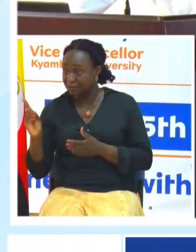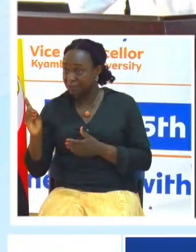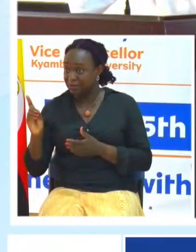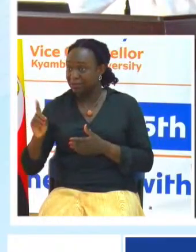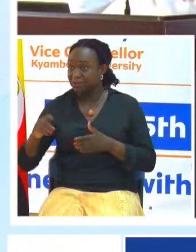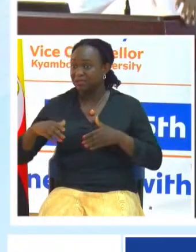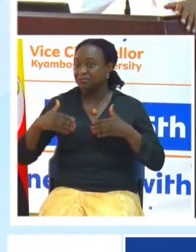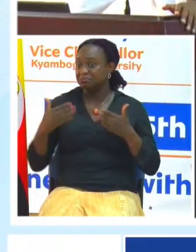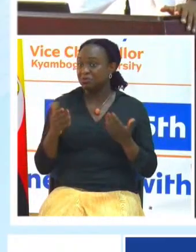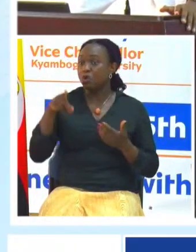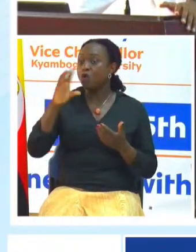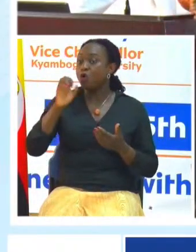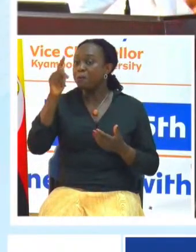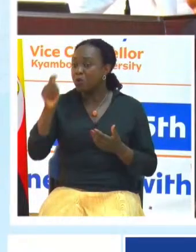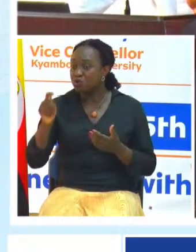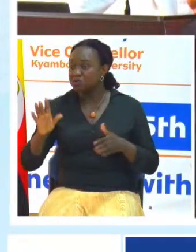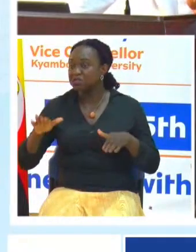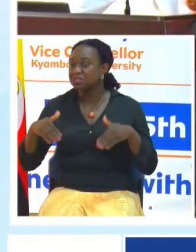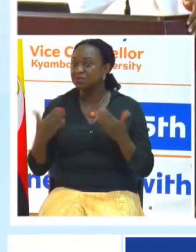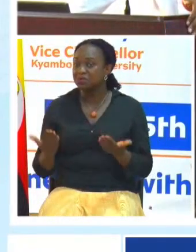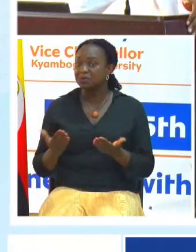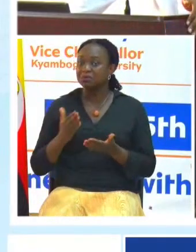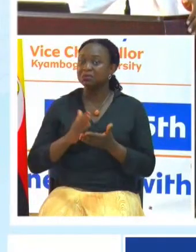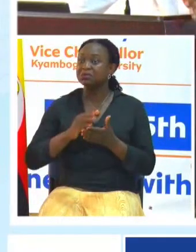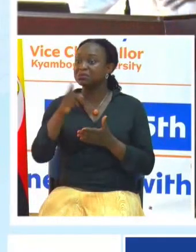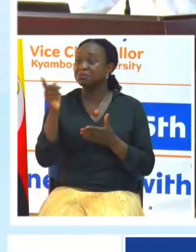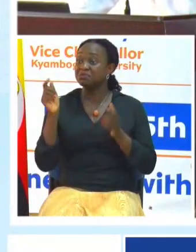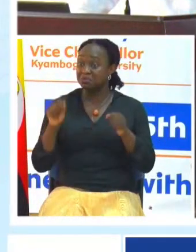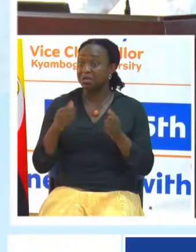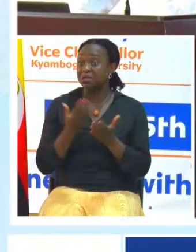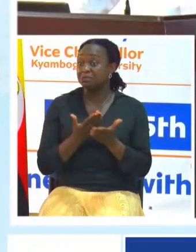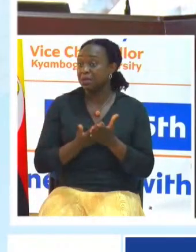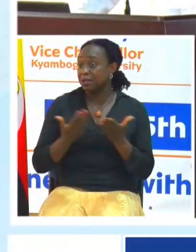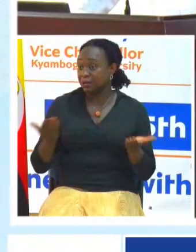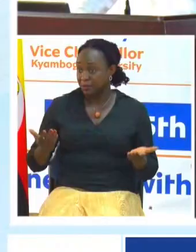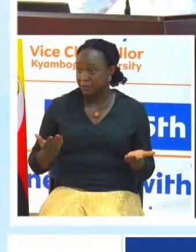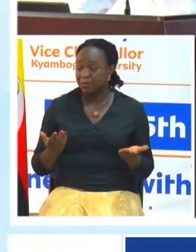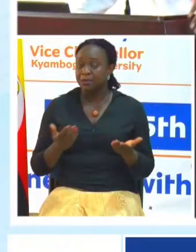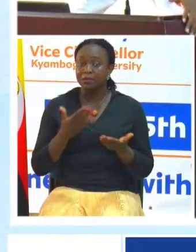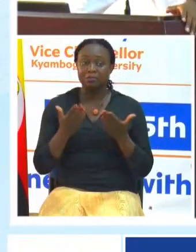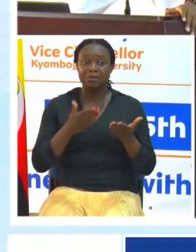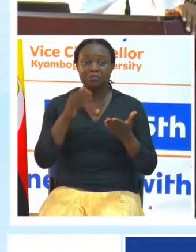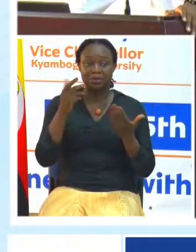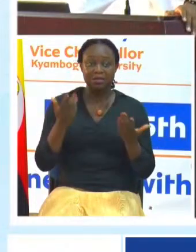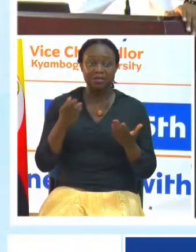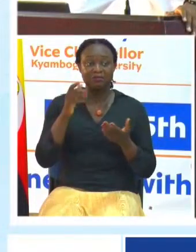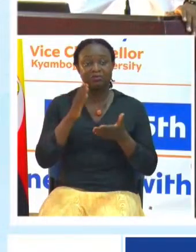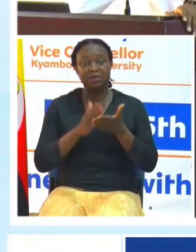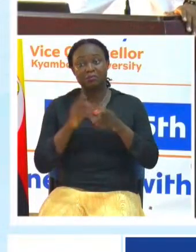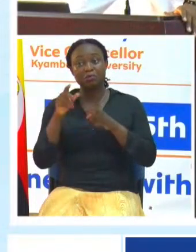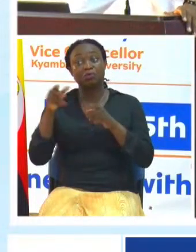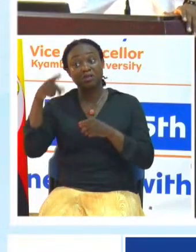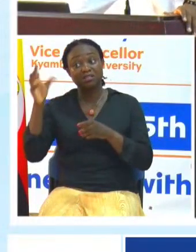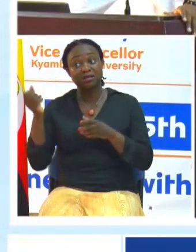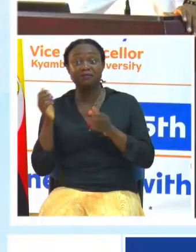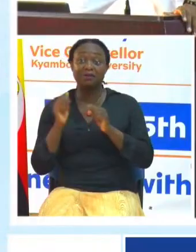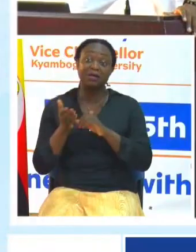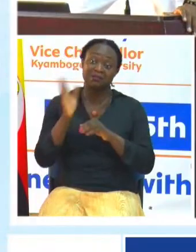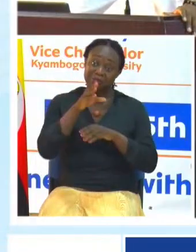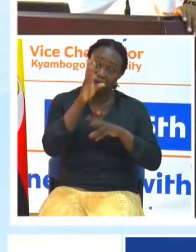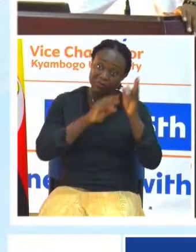be postdoctorate, and if you be eligible for it, unless those that already have maybe PhD. But also,